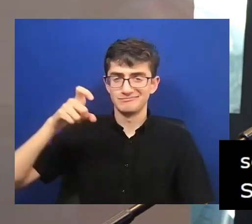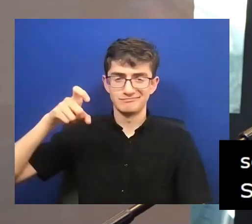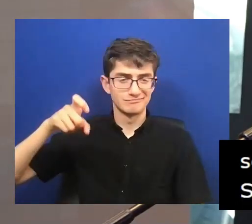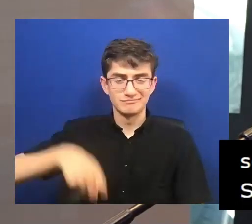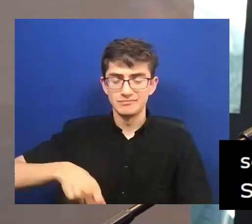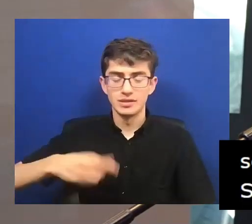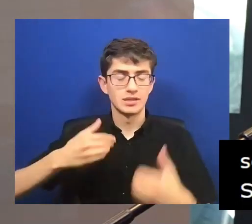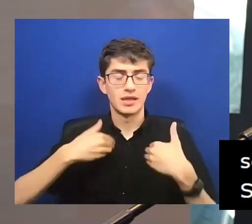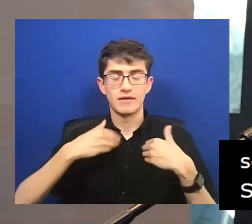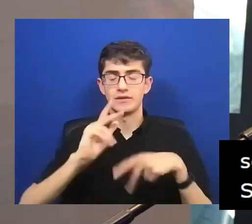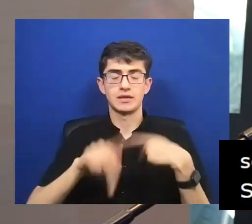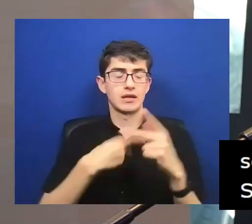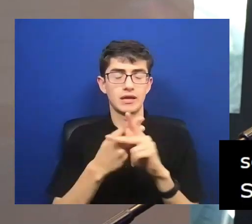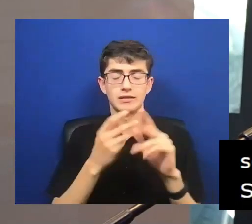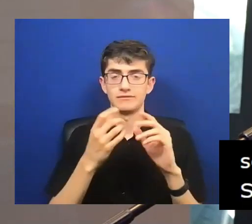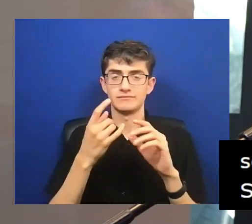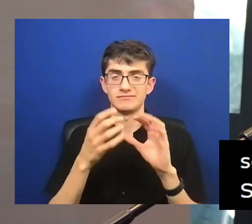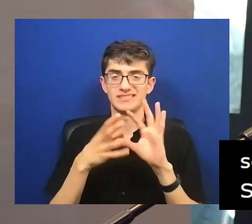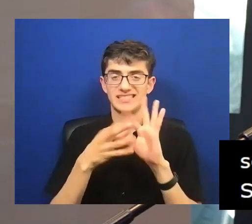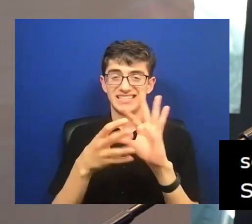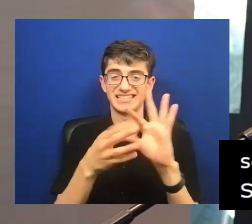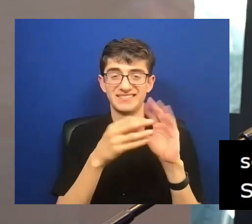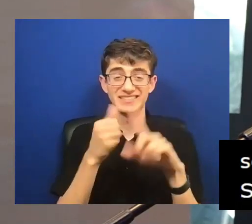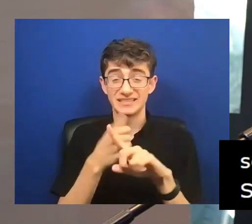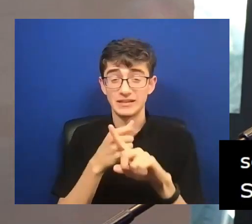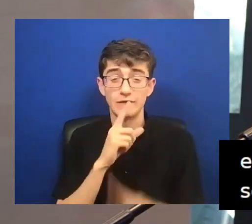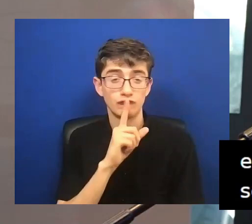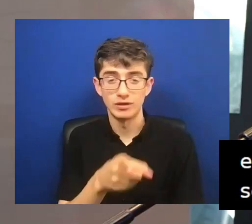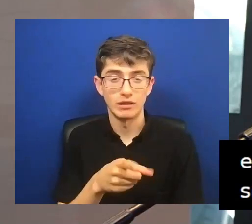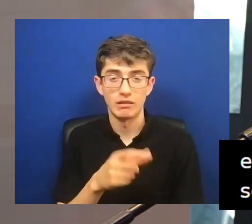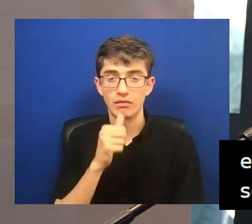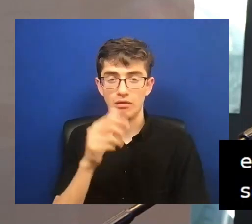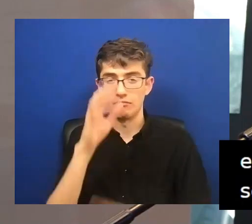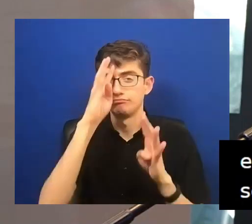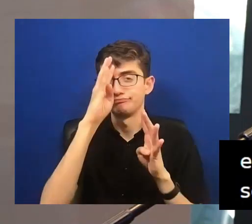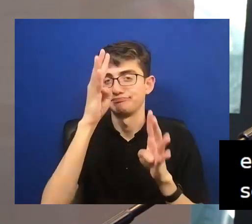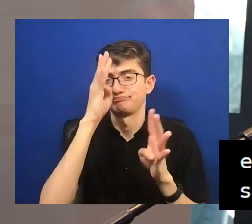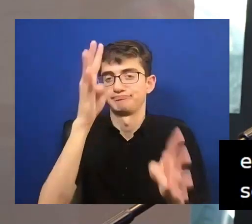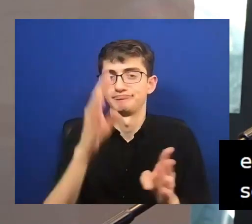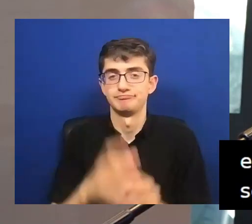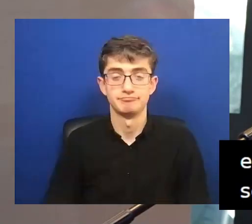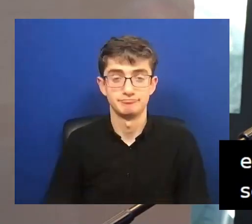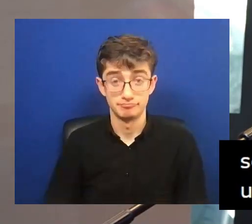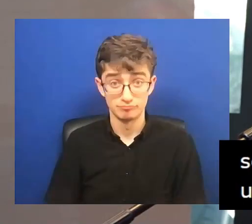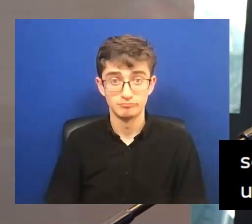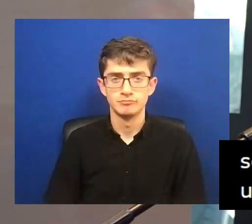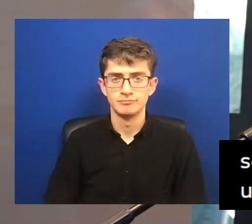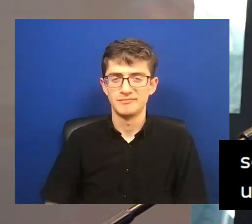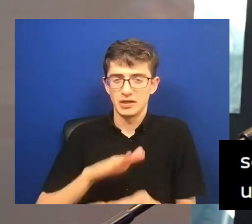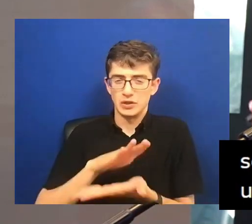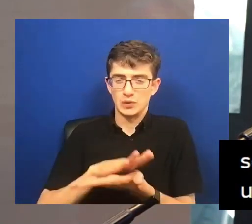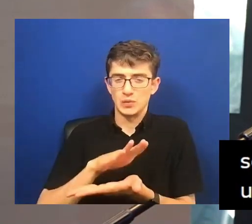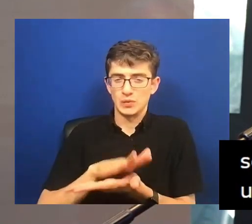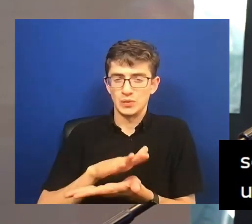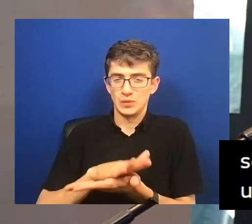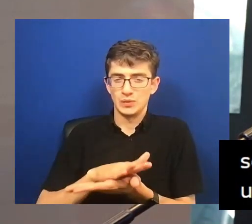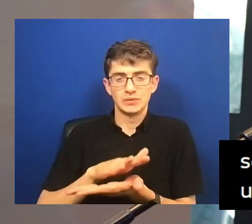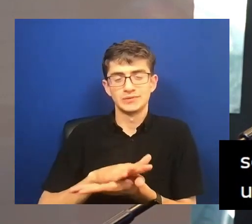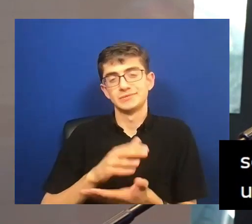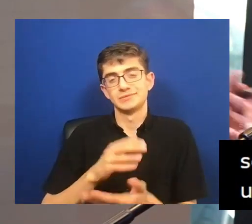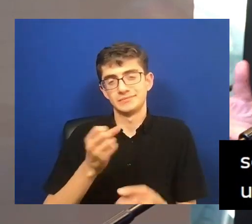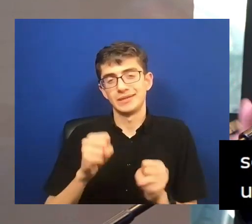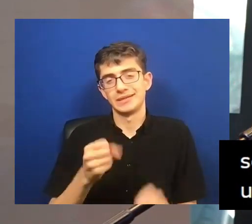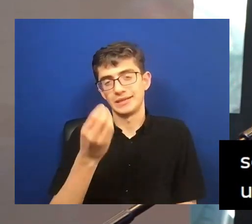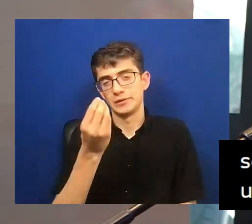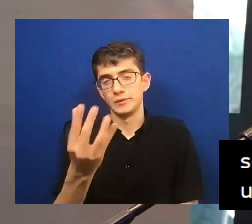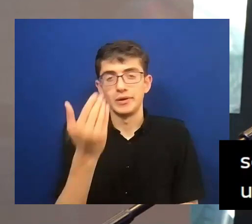connectivity that is real and not made up. So that's important. And the schools, I can tell you, despite, you know, every 5 years